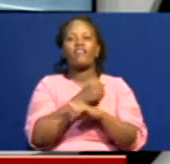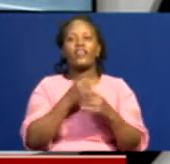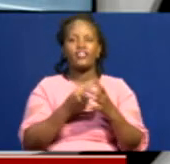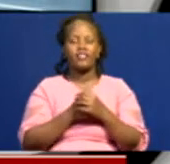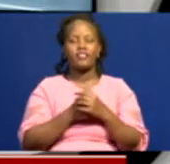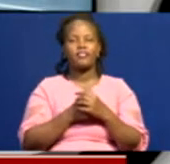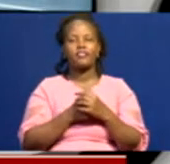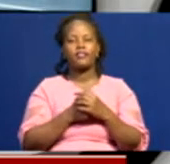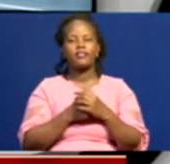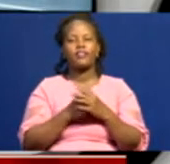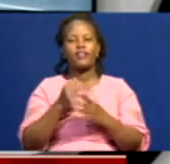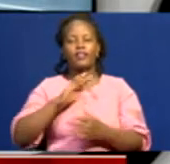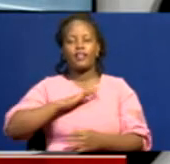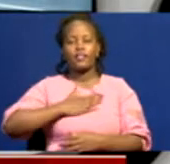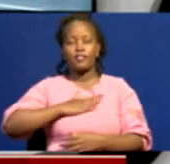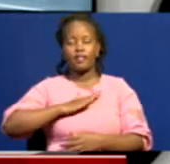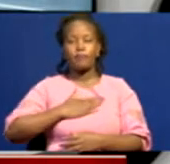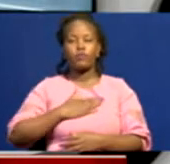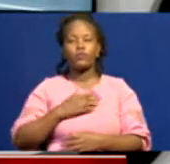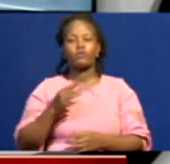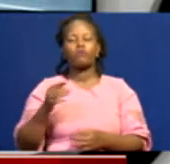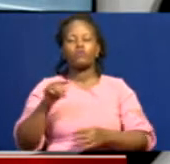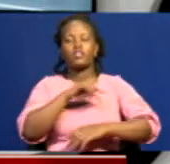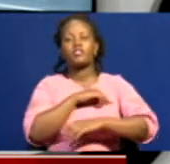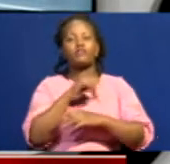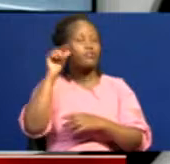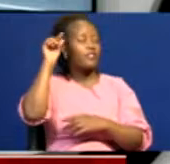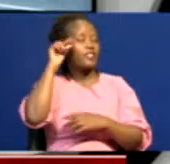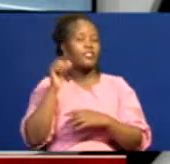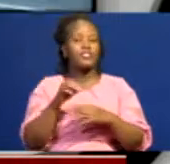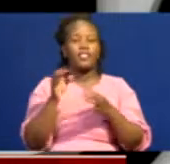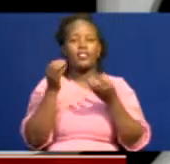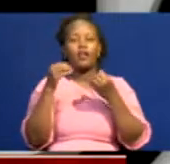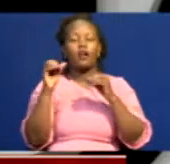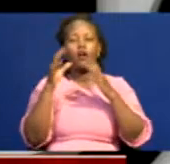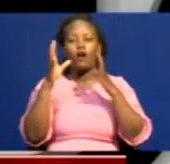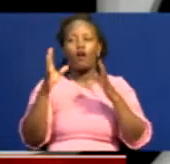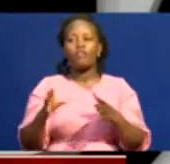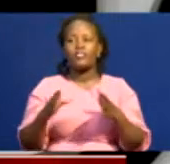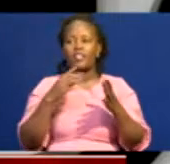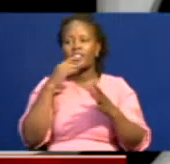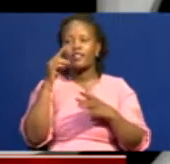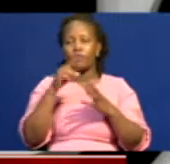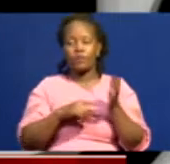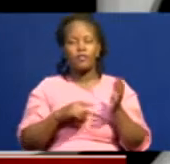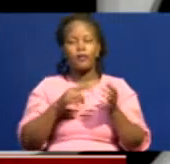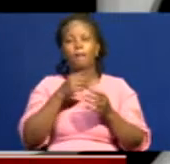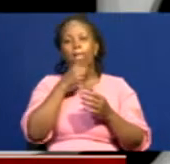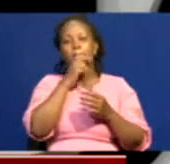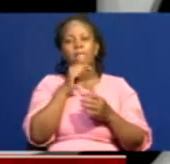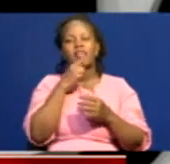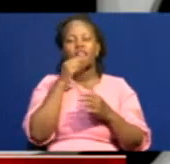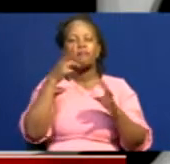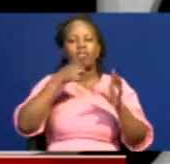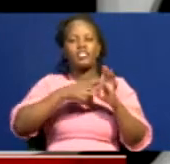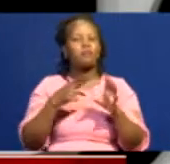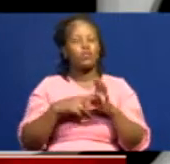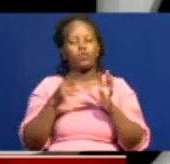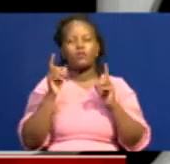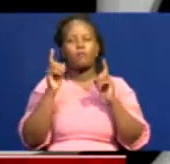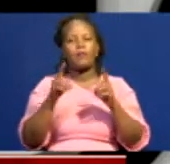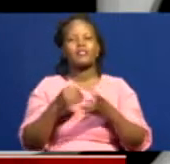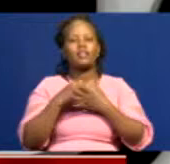Gender Officer is saying that male participation is key to breaking the cycle of violence in